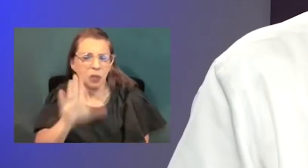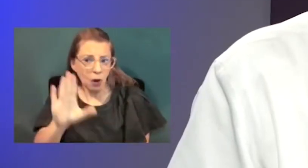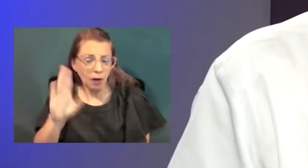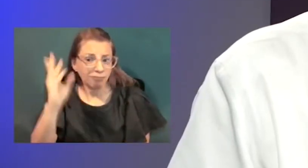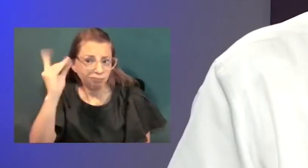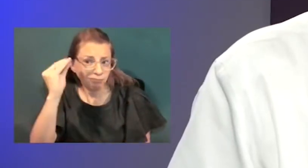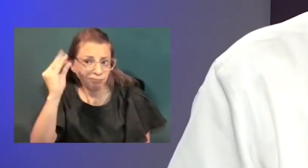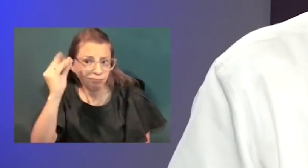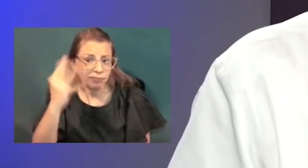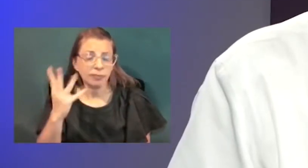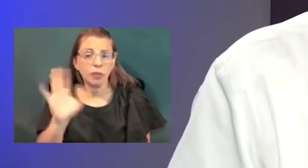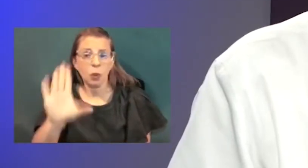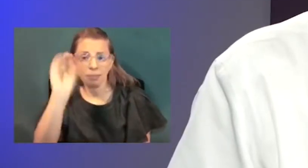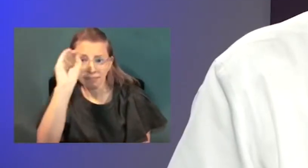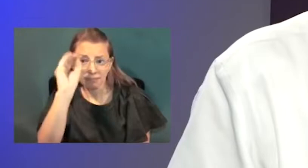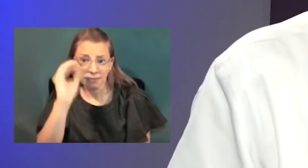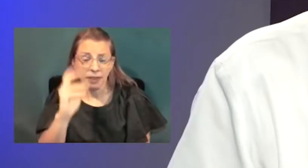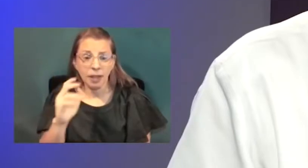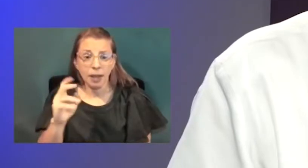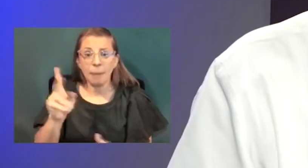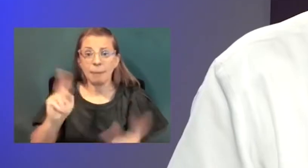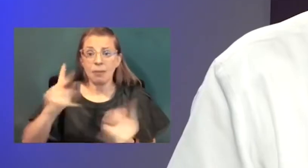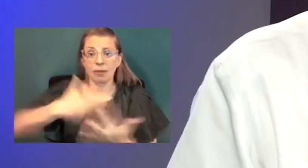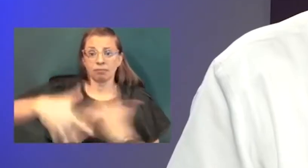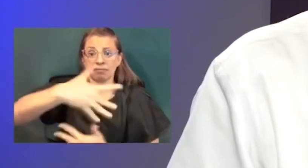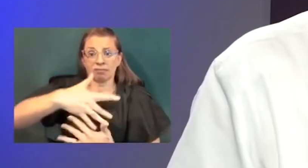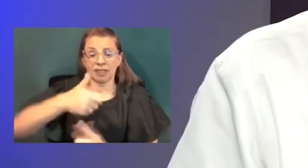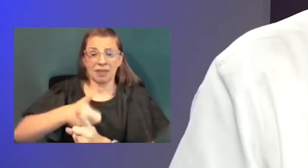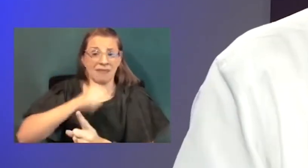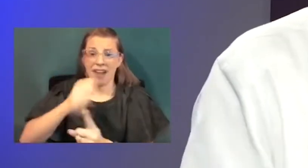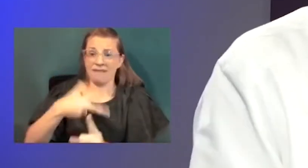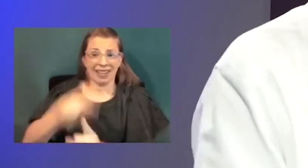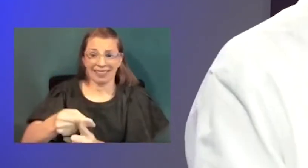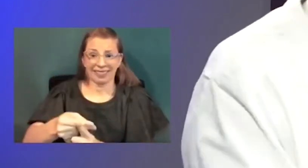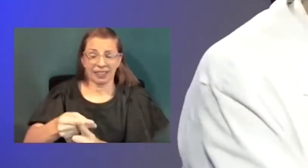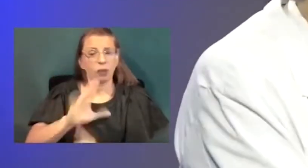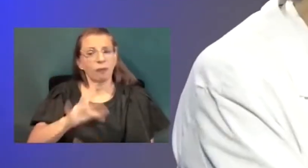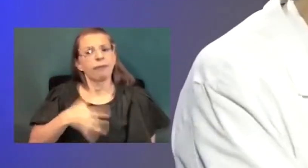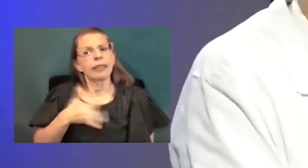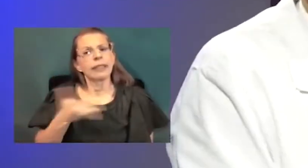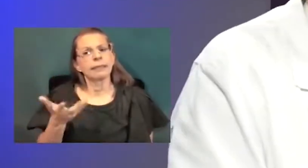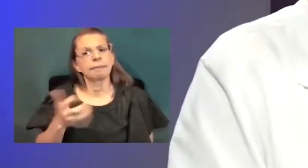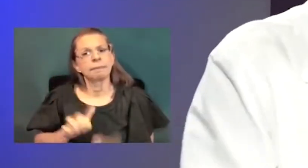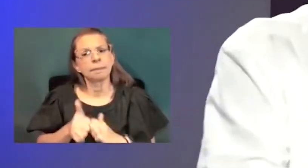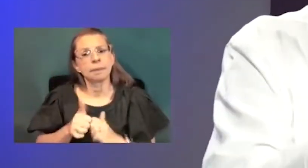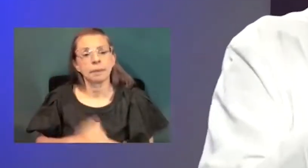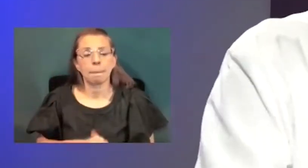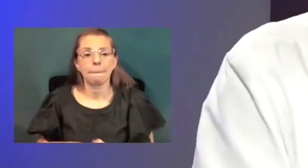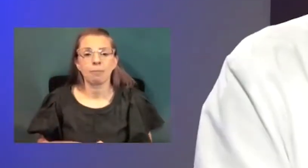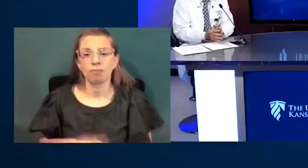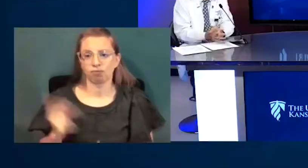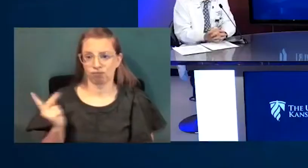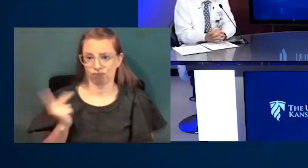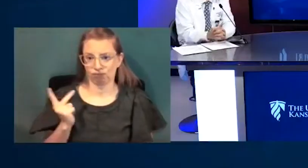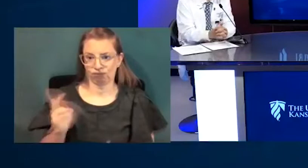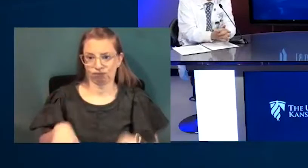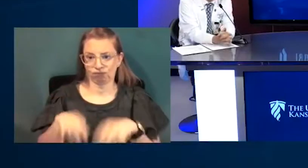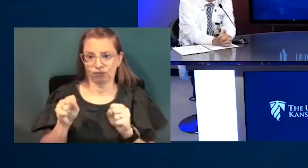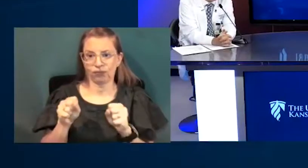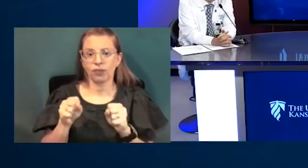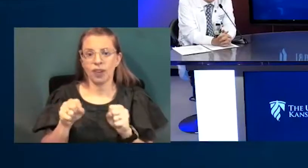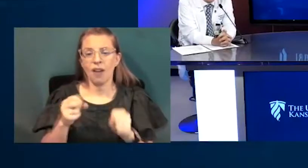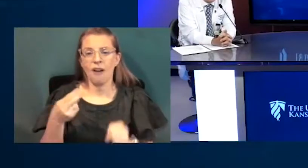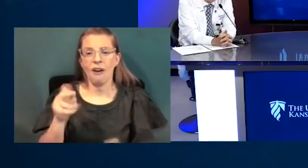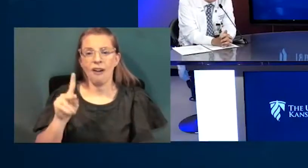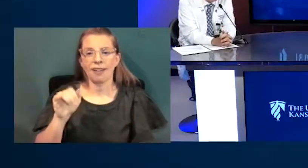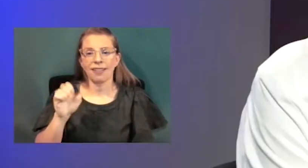gatherings among people who might not be vaccinated. Yeah, you bet. Thanks, Stan, for that question. Mayor and I will take on this question. We'll ask Hawkeye, too. You know what?